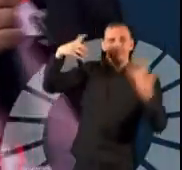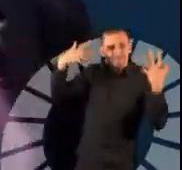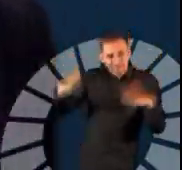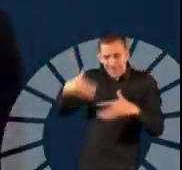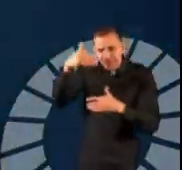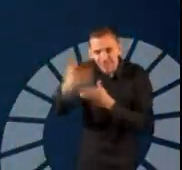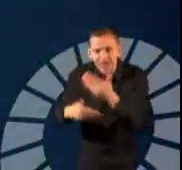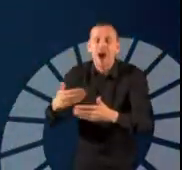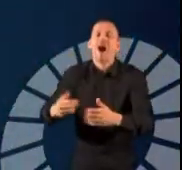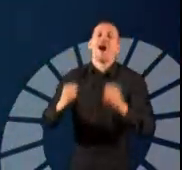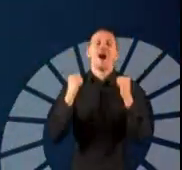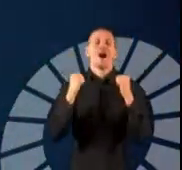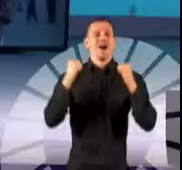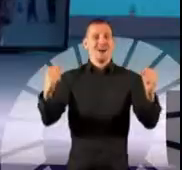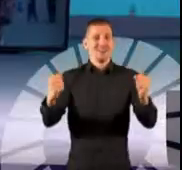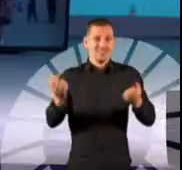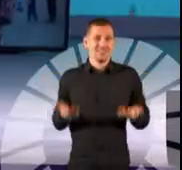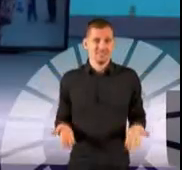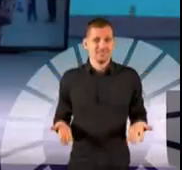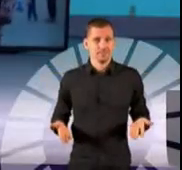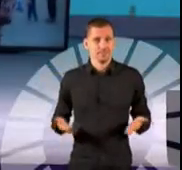process. And